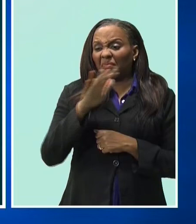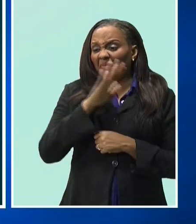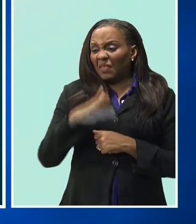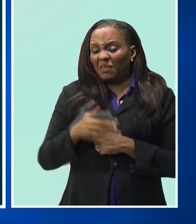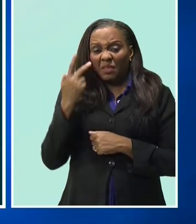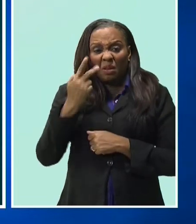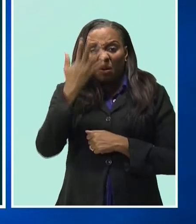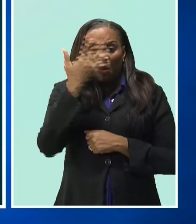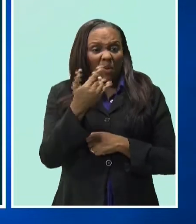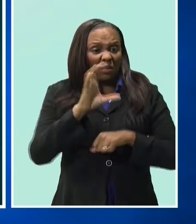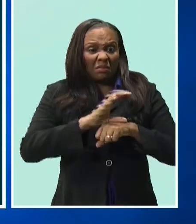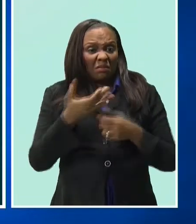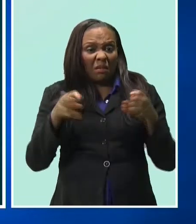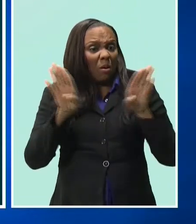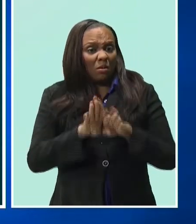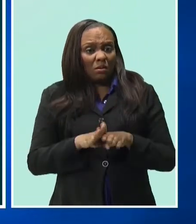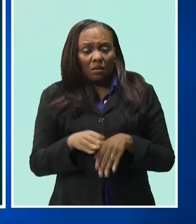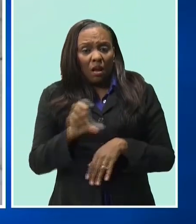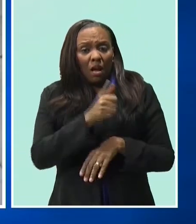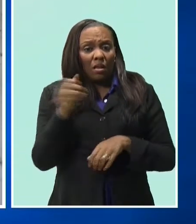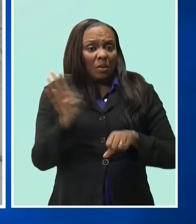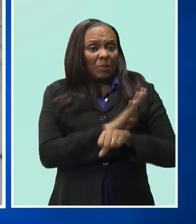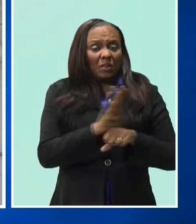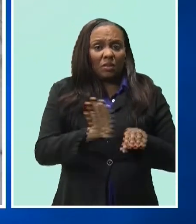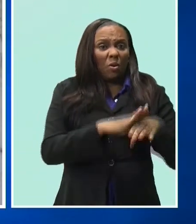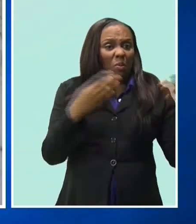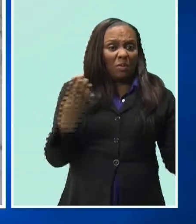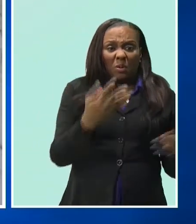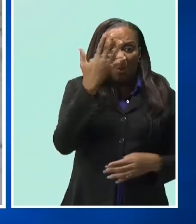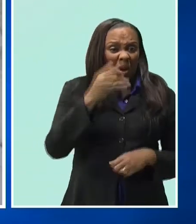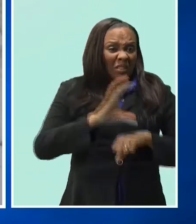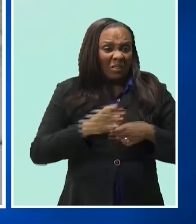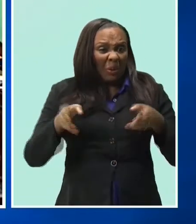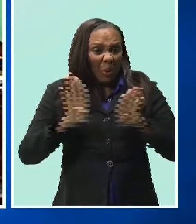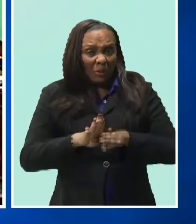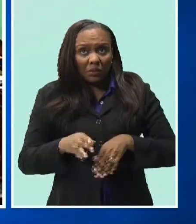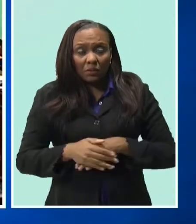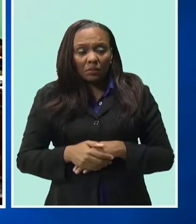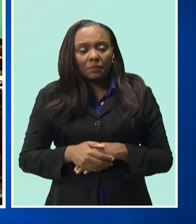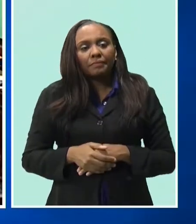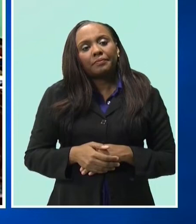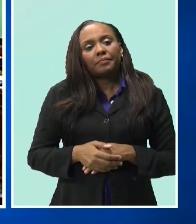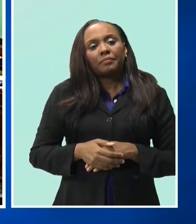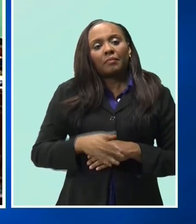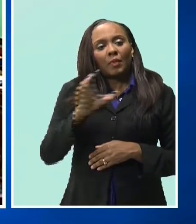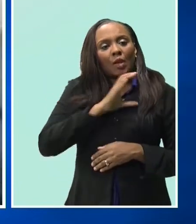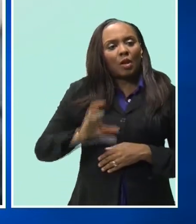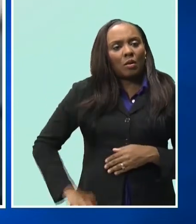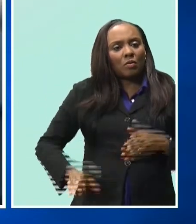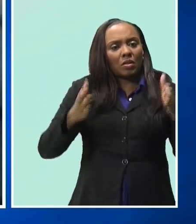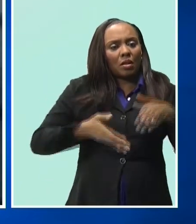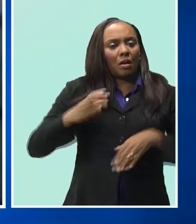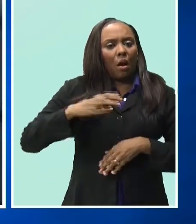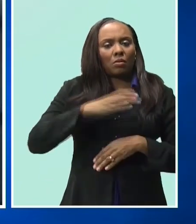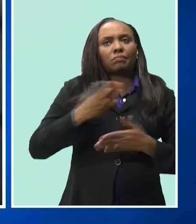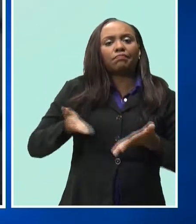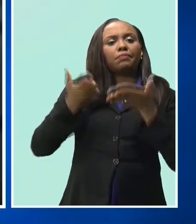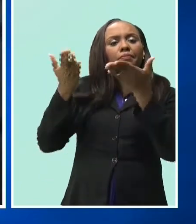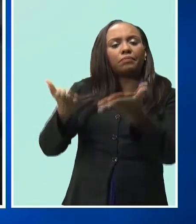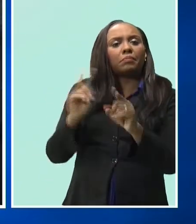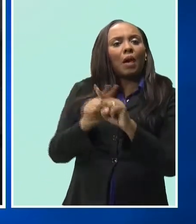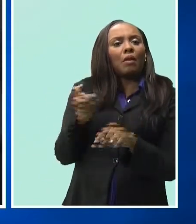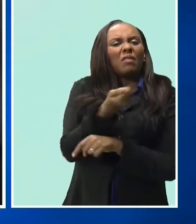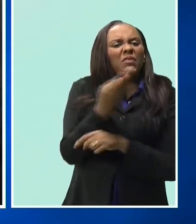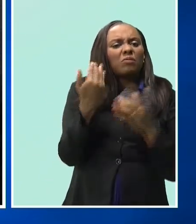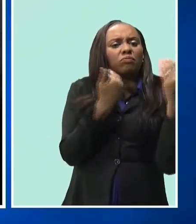why churches had to close when other businesses were open. The Christian Council presented a proposal to government of the same, but with a few